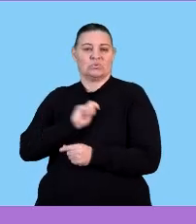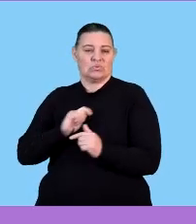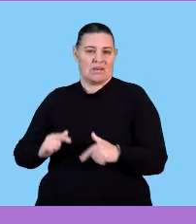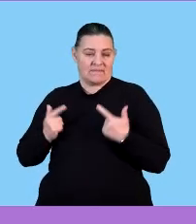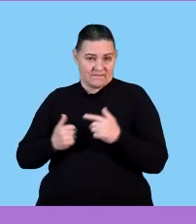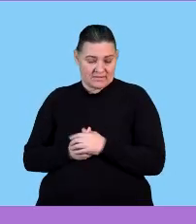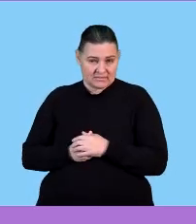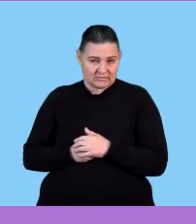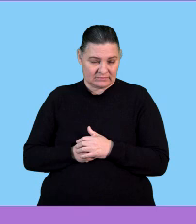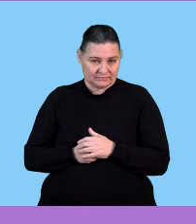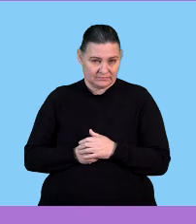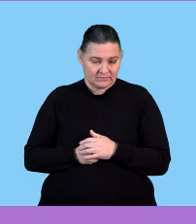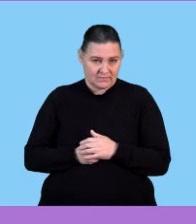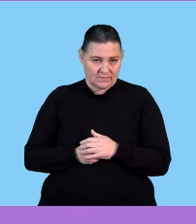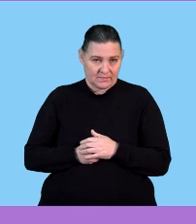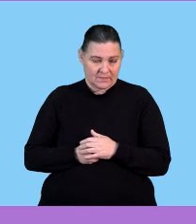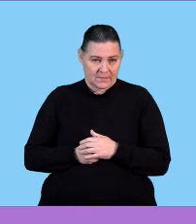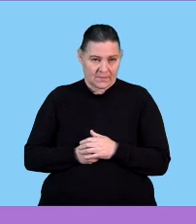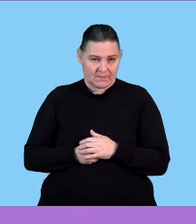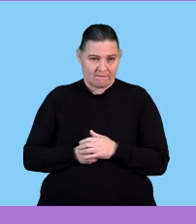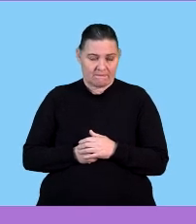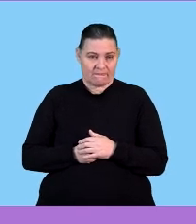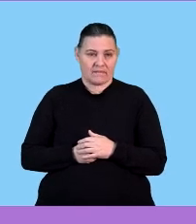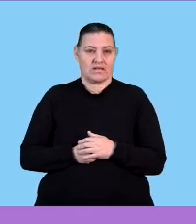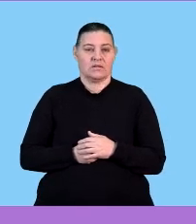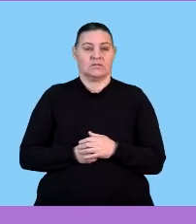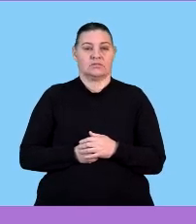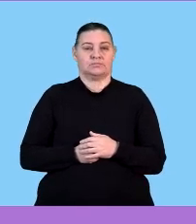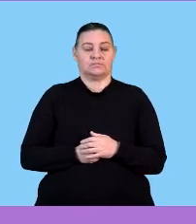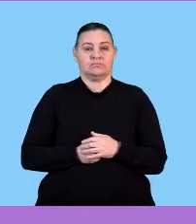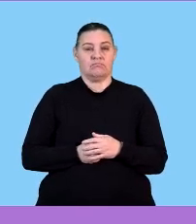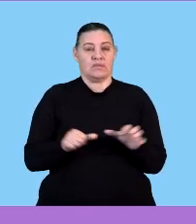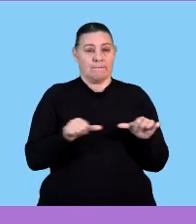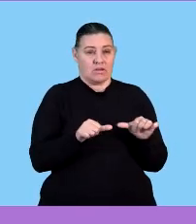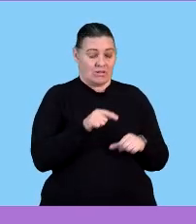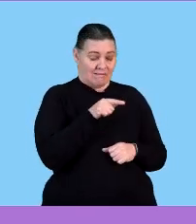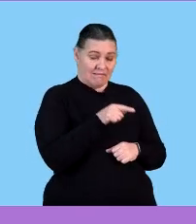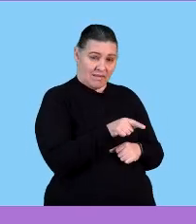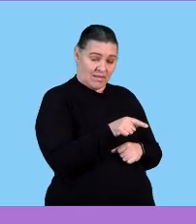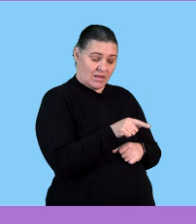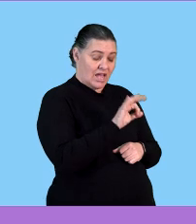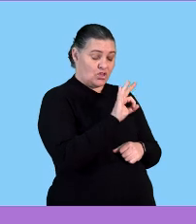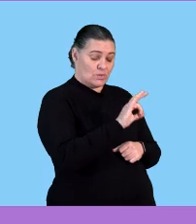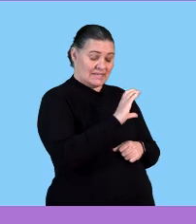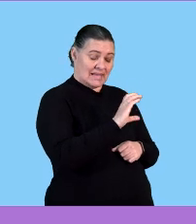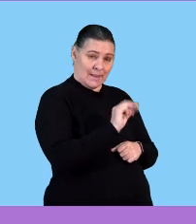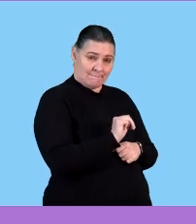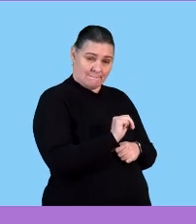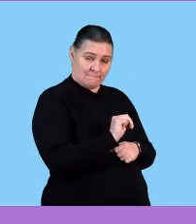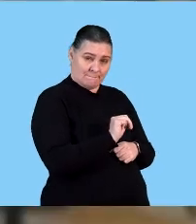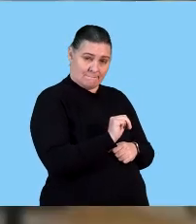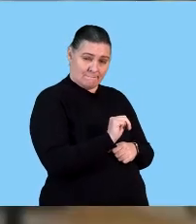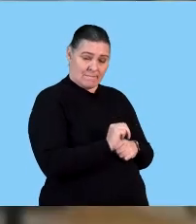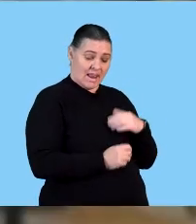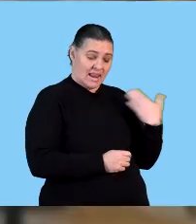reality, because we have no real unit of measurement there. So, if the measurement on the map now is 3 centimeters, that's